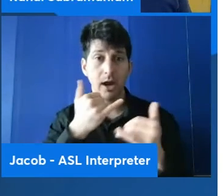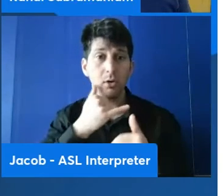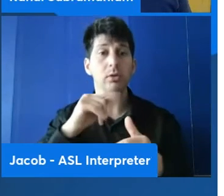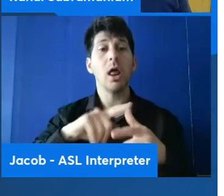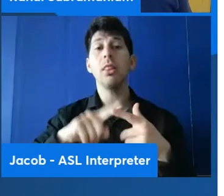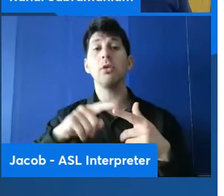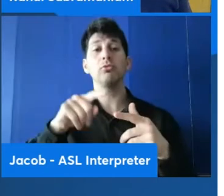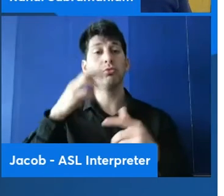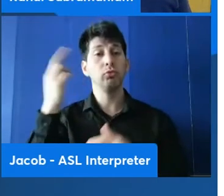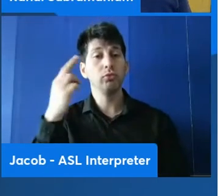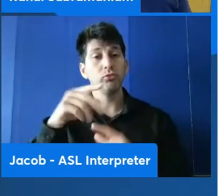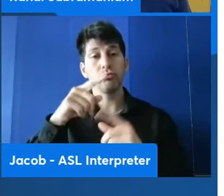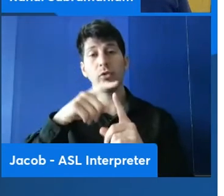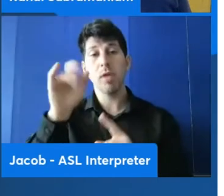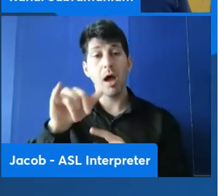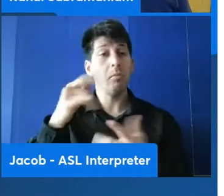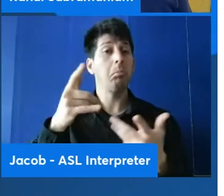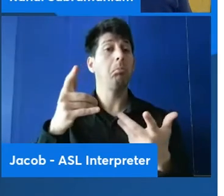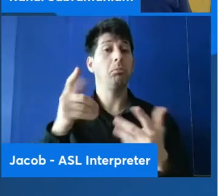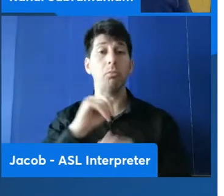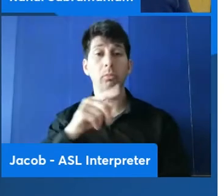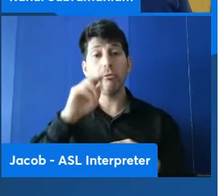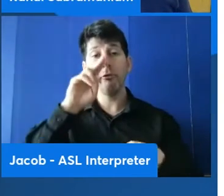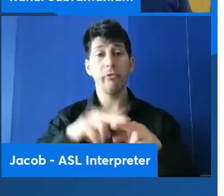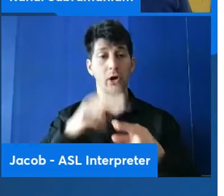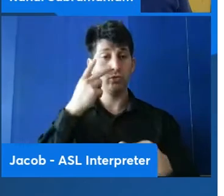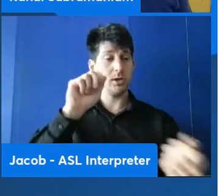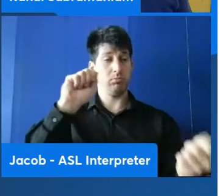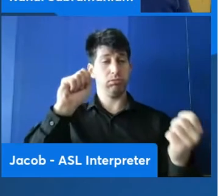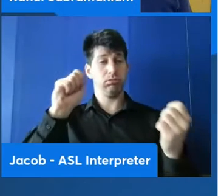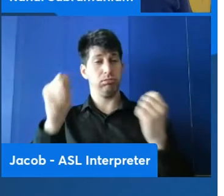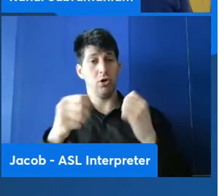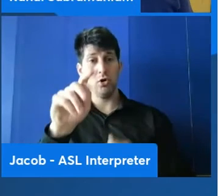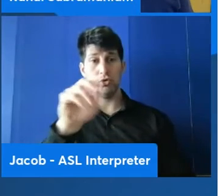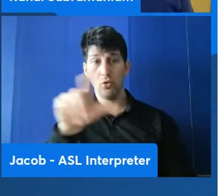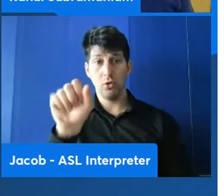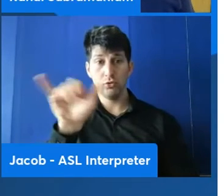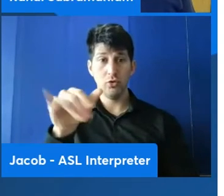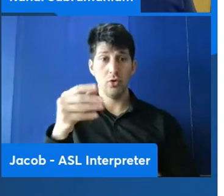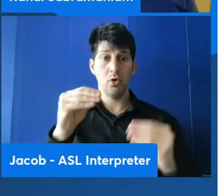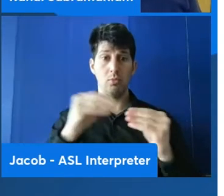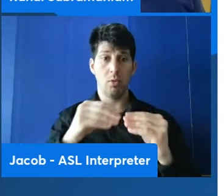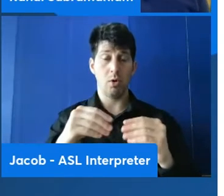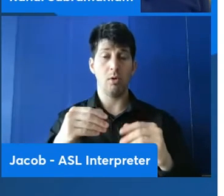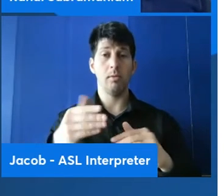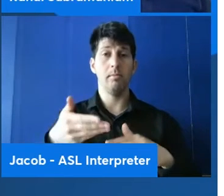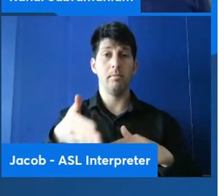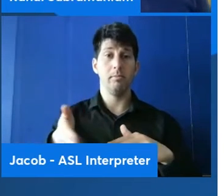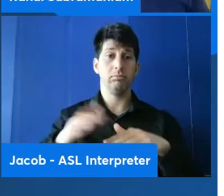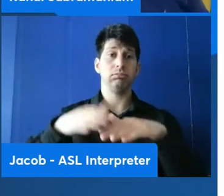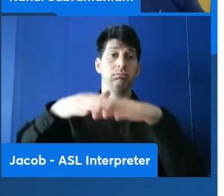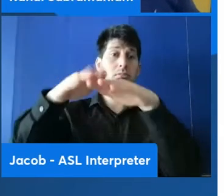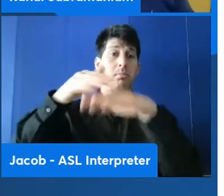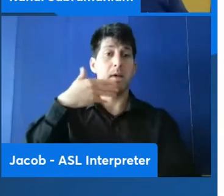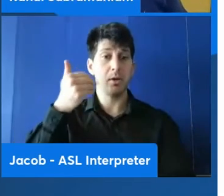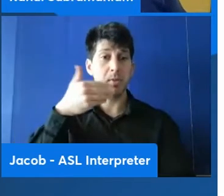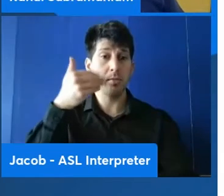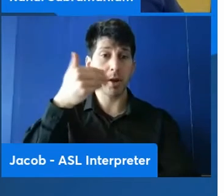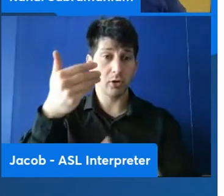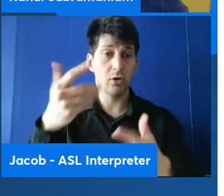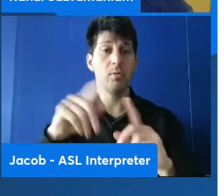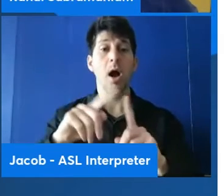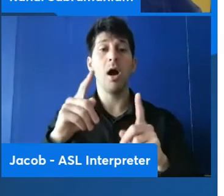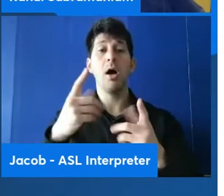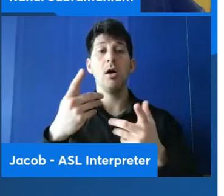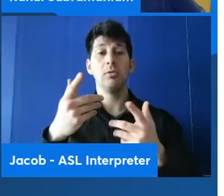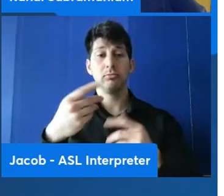them. But it's kind of fun also just to see the evolution of tools get bigger and bigger and bigger to tackle these problems. But I think,